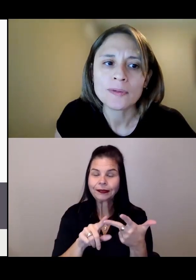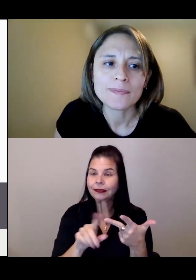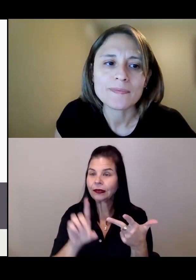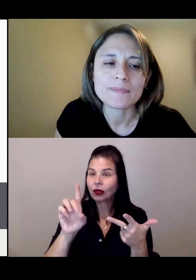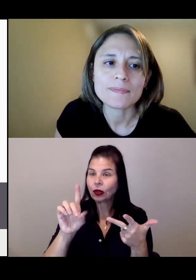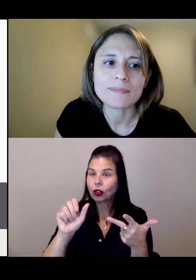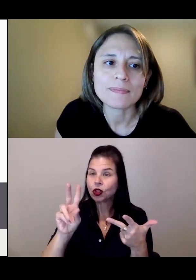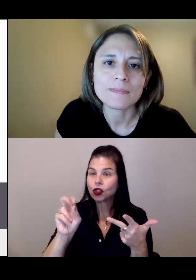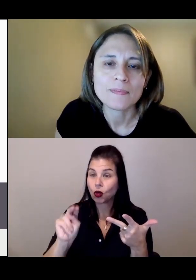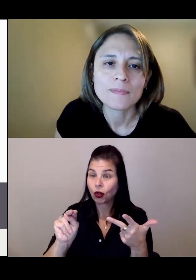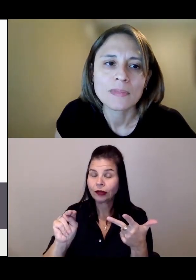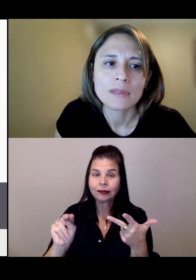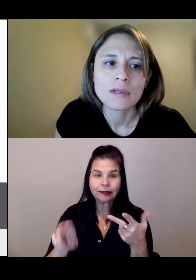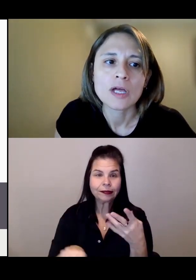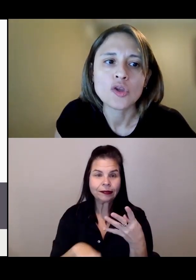Dawn,